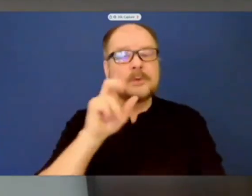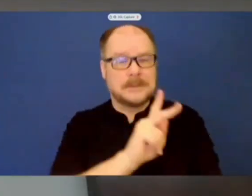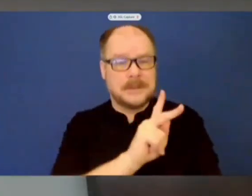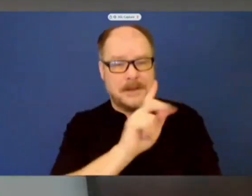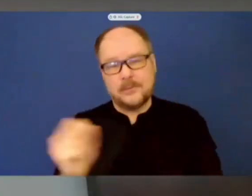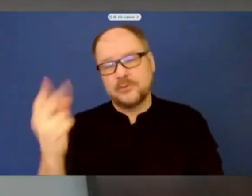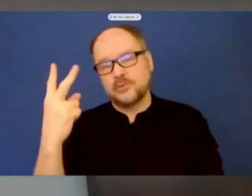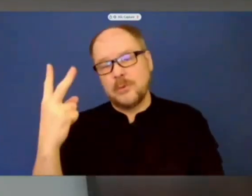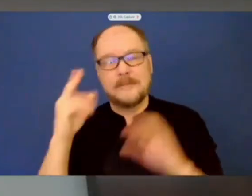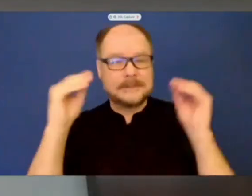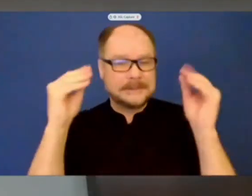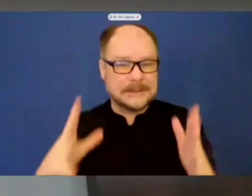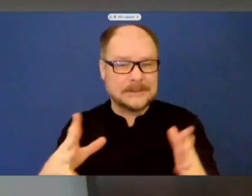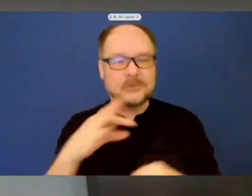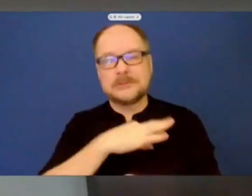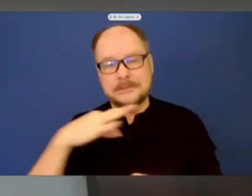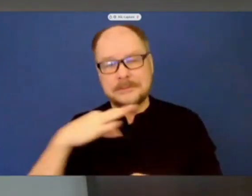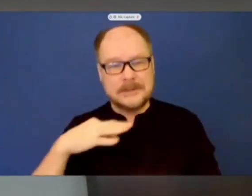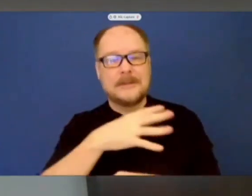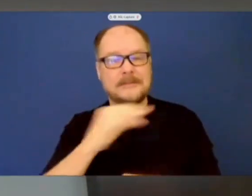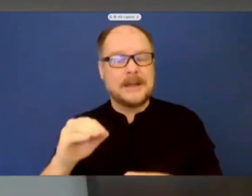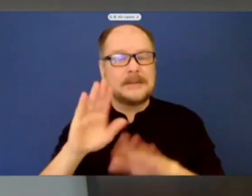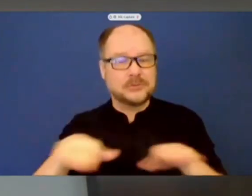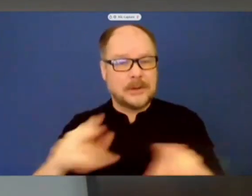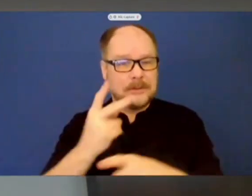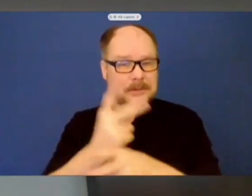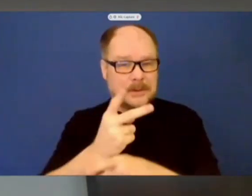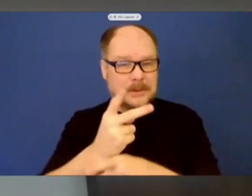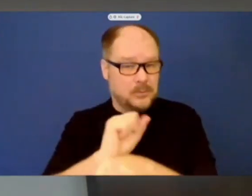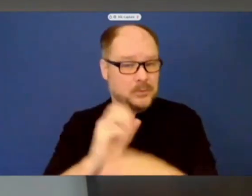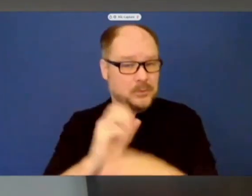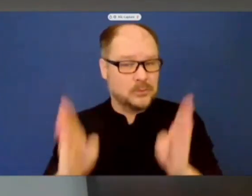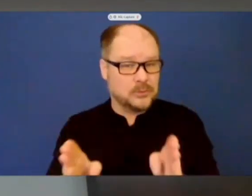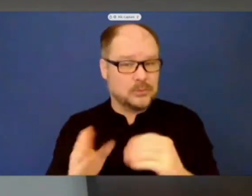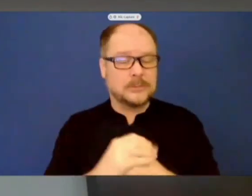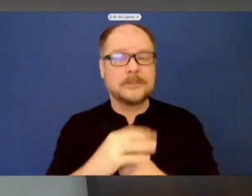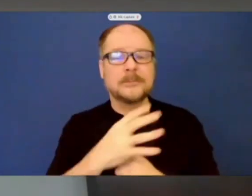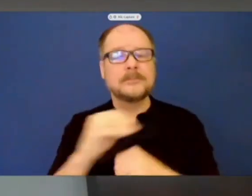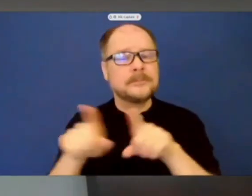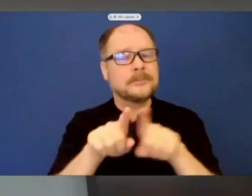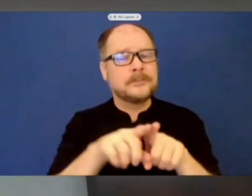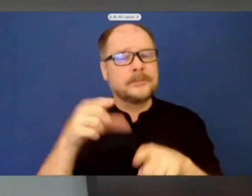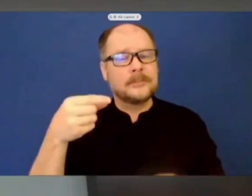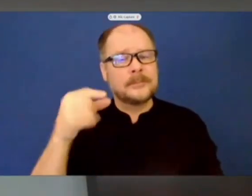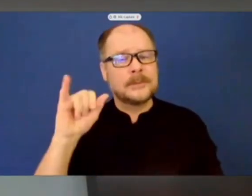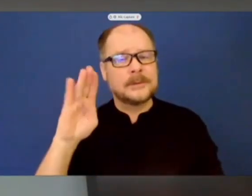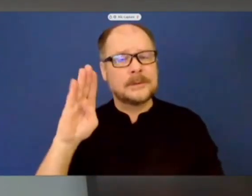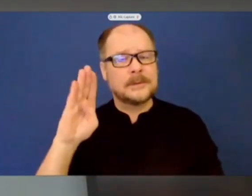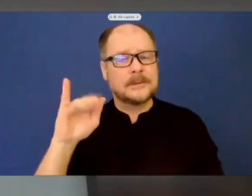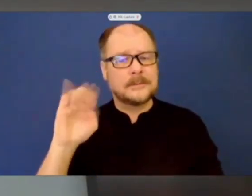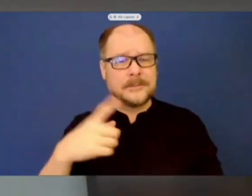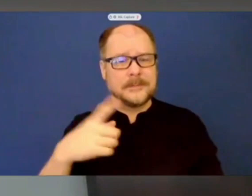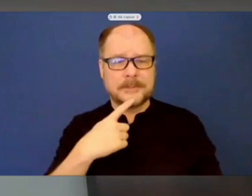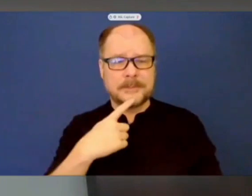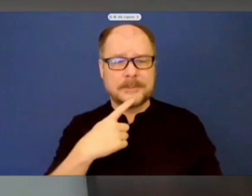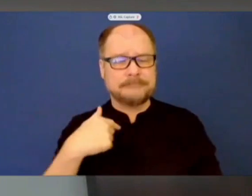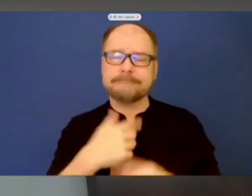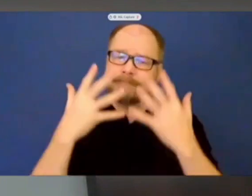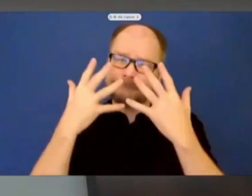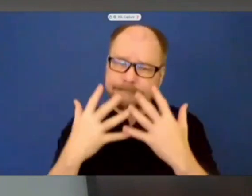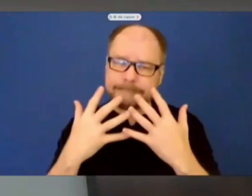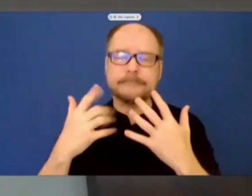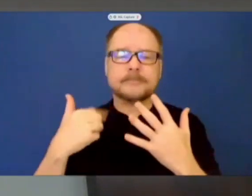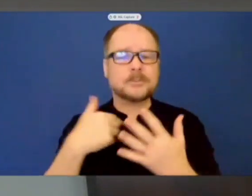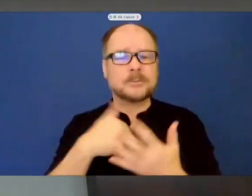group 1 and group 2 residents. The only other thing I wanted to say is, as Gibby mentioned, we unfortunately do continue to experience delay in our